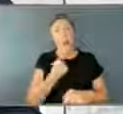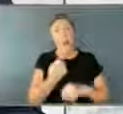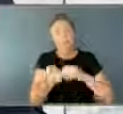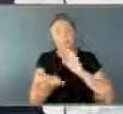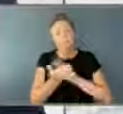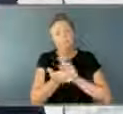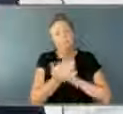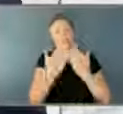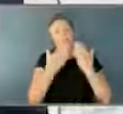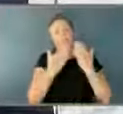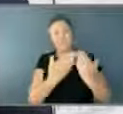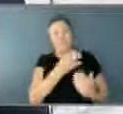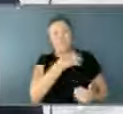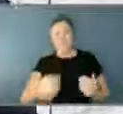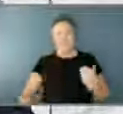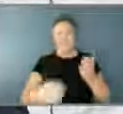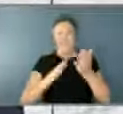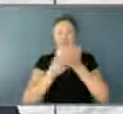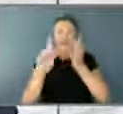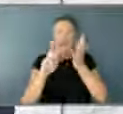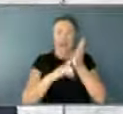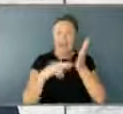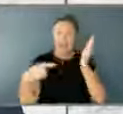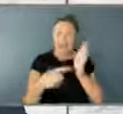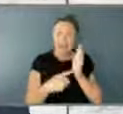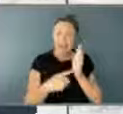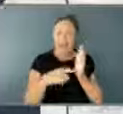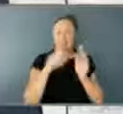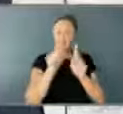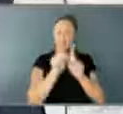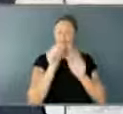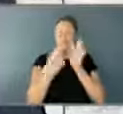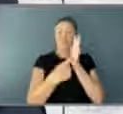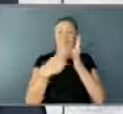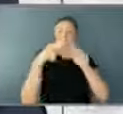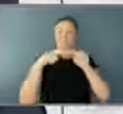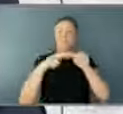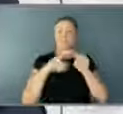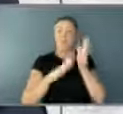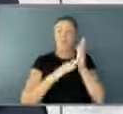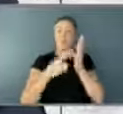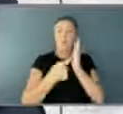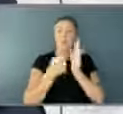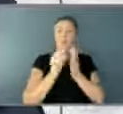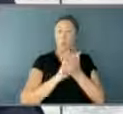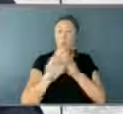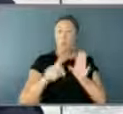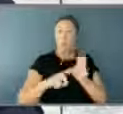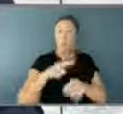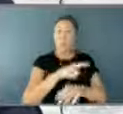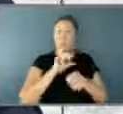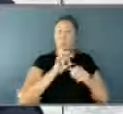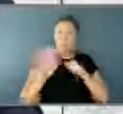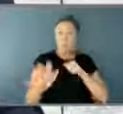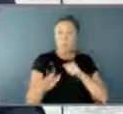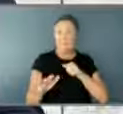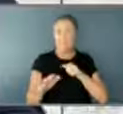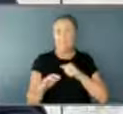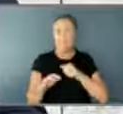Minister Hunt and Professor Murphy for the great job they and their teams have done in continuing to